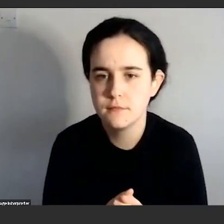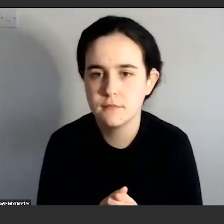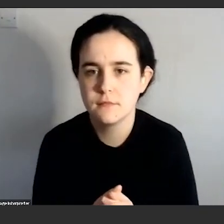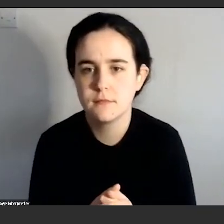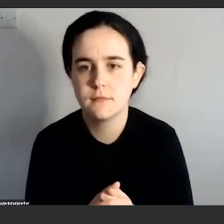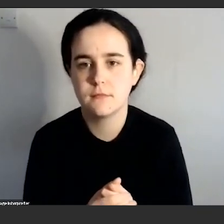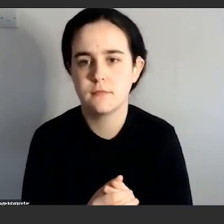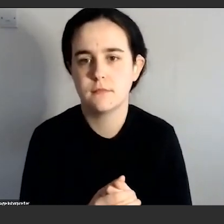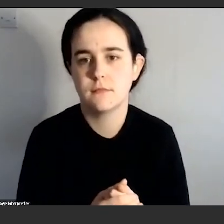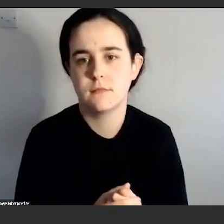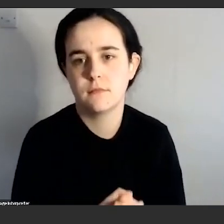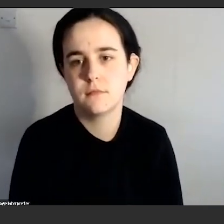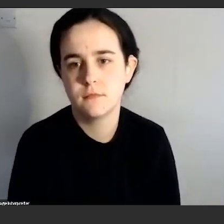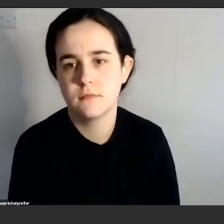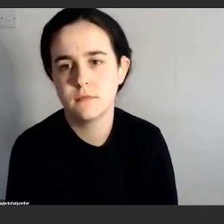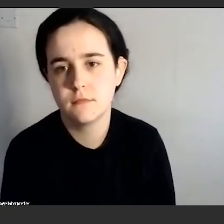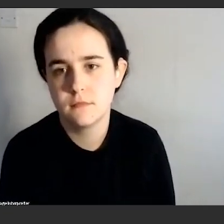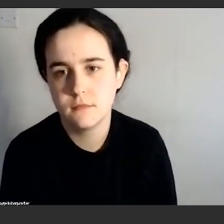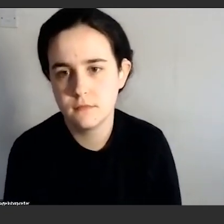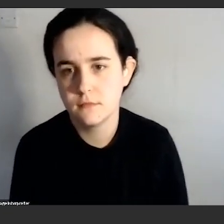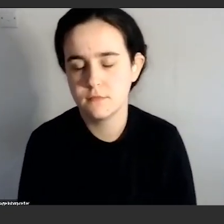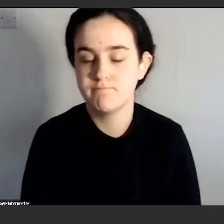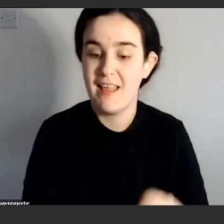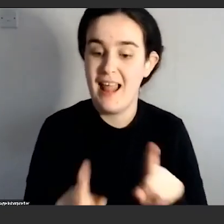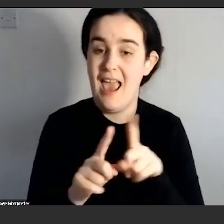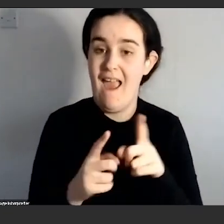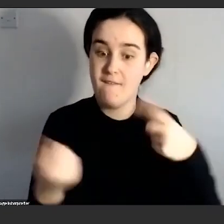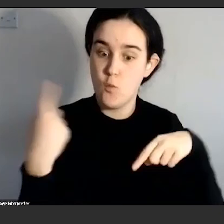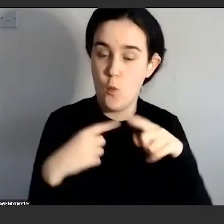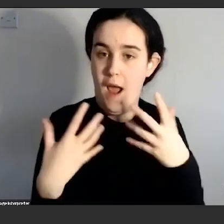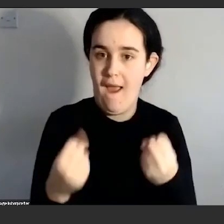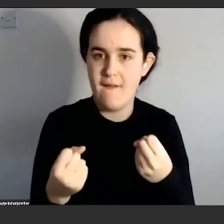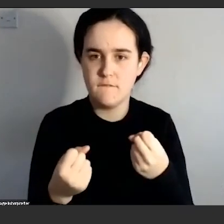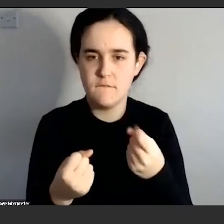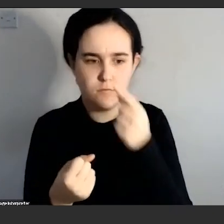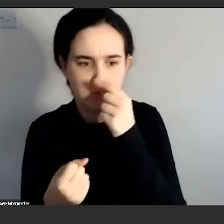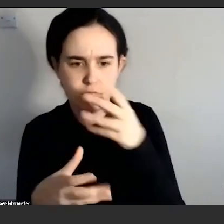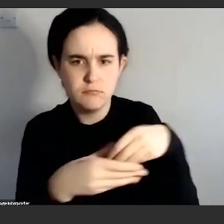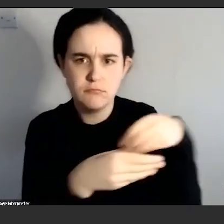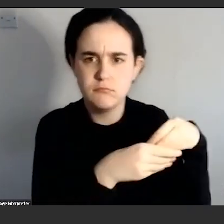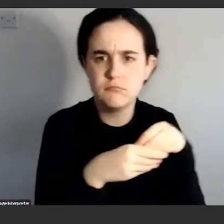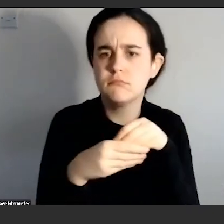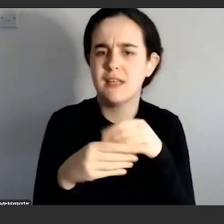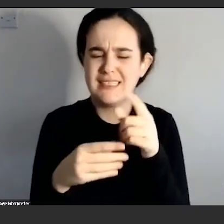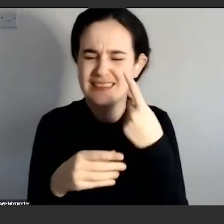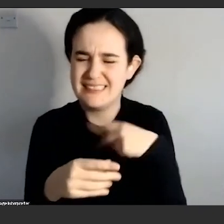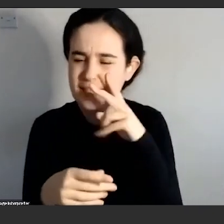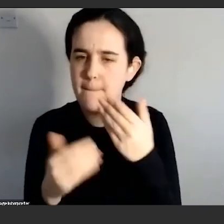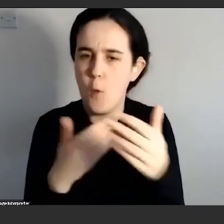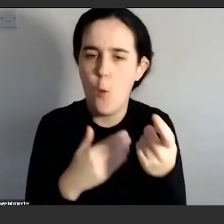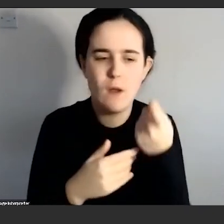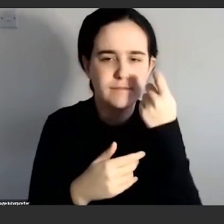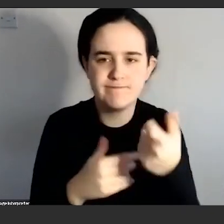it is a matter in terms of funding. This is part of it, but not just always. Sometimes it's just also attitude of health workers towards children